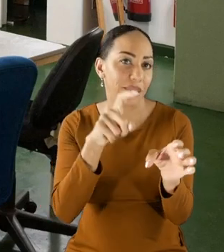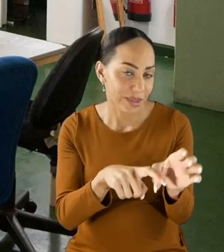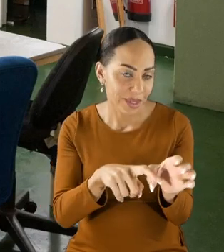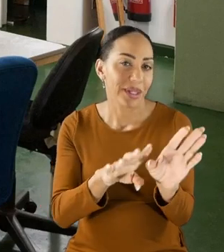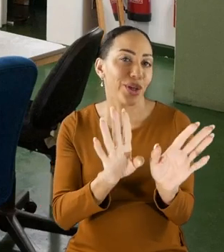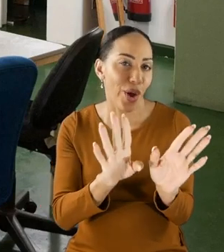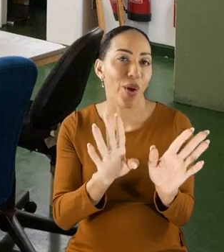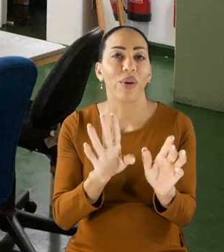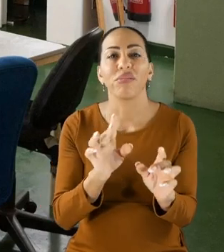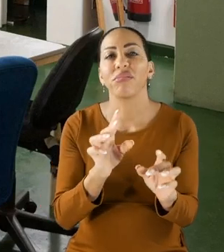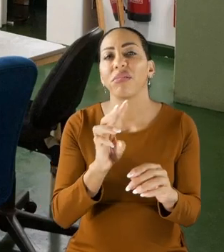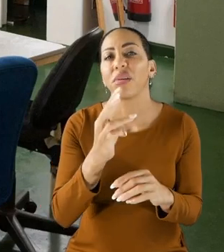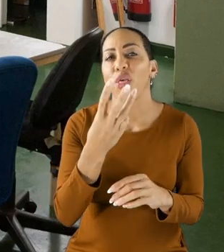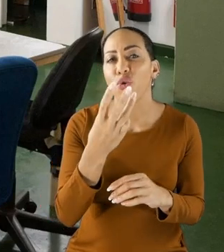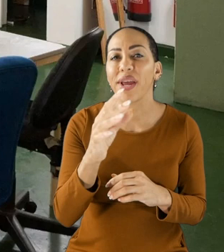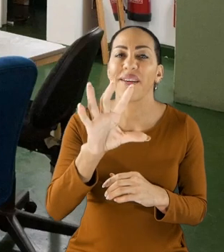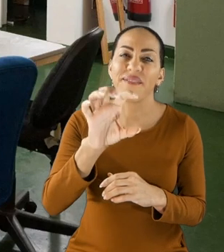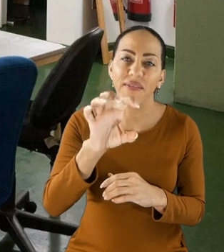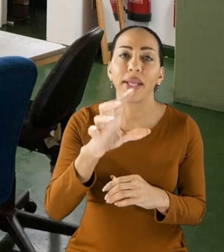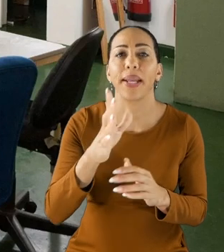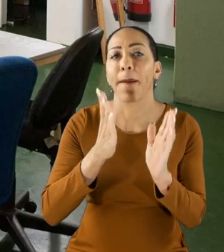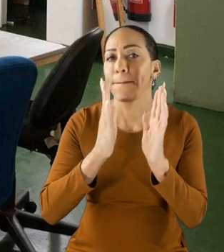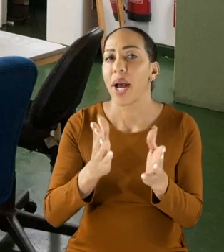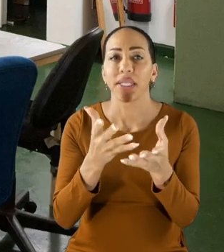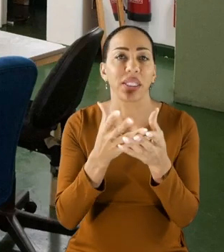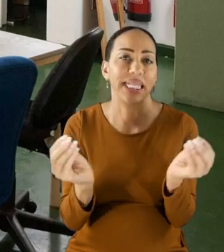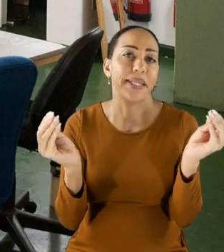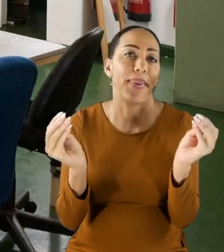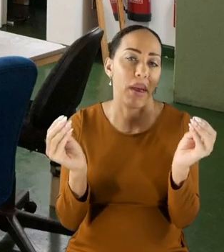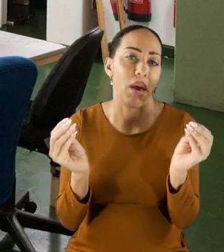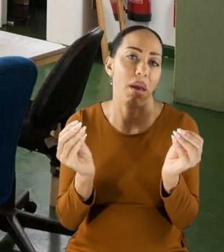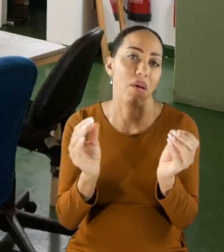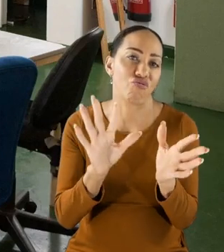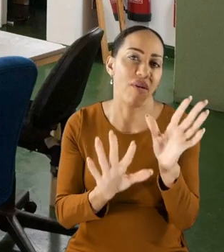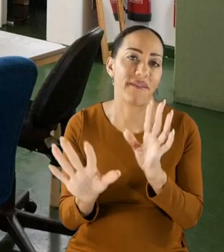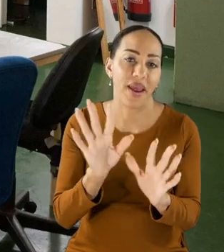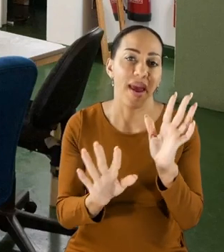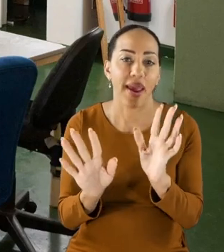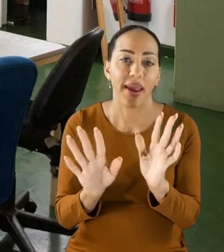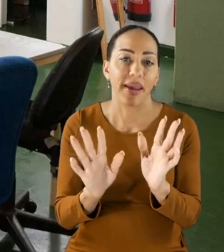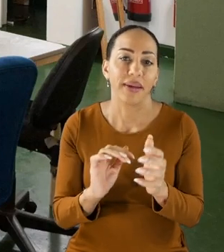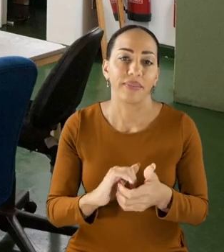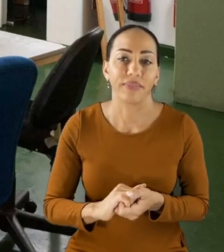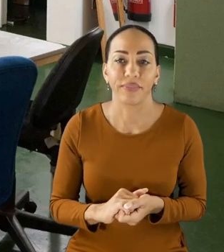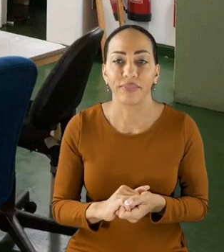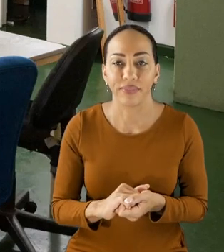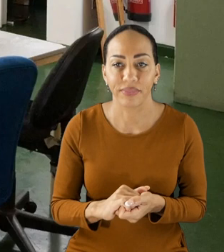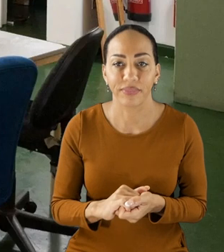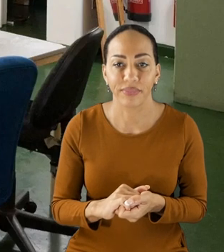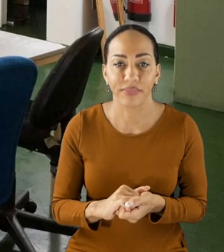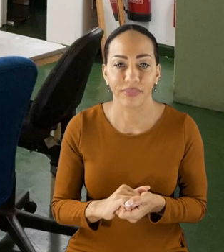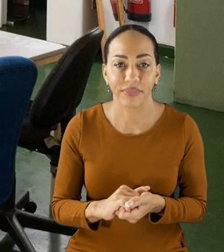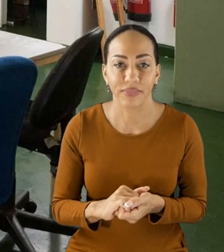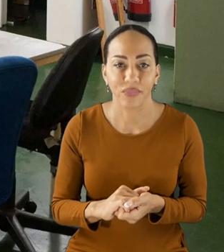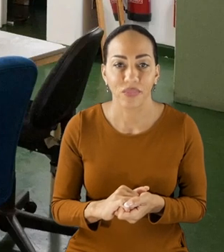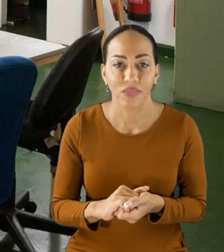They always knew that I would be late. Okay. So I guess like 3:15-ish, I would have to disappear, roughly. But I can stretch it